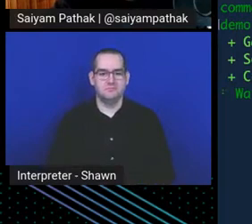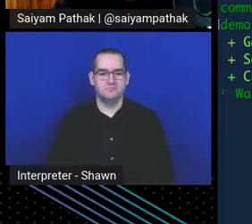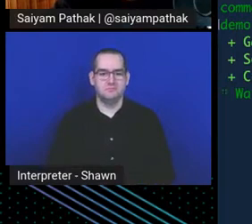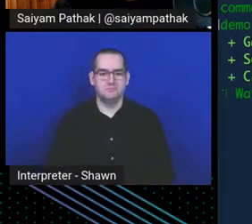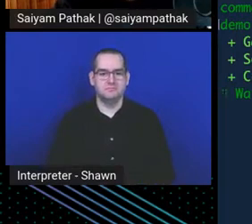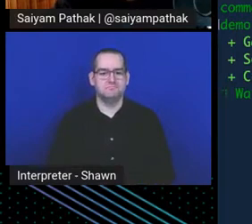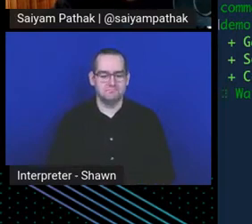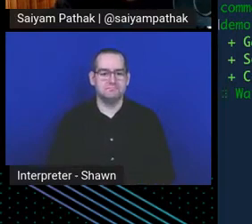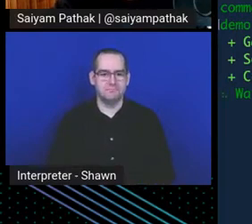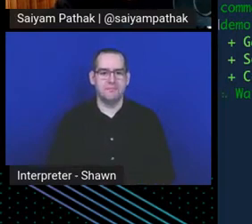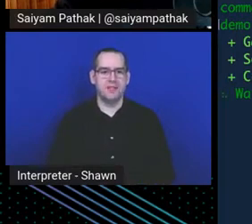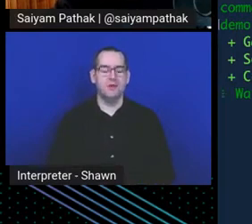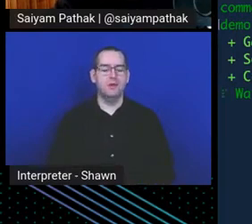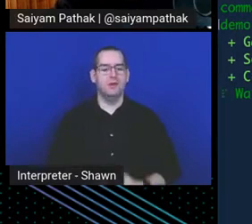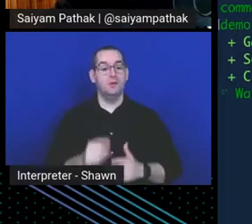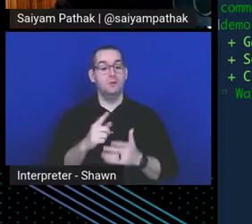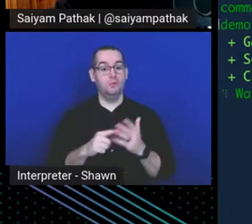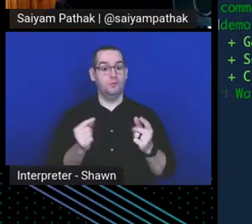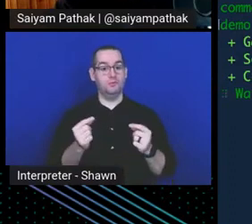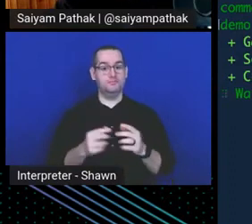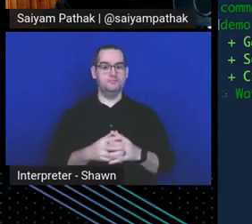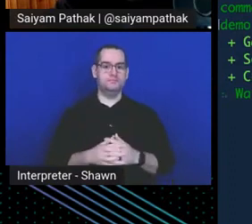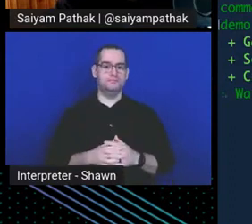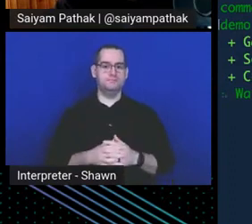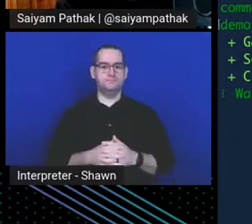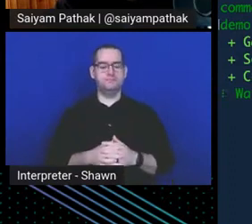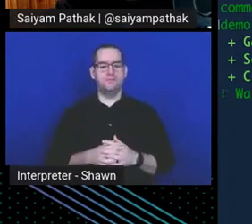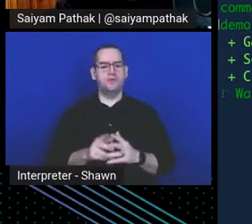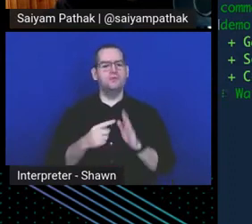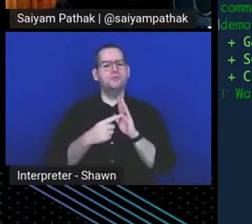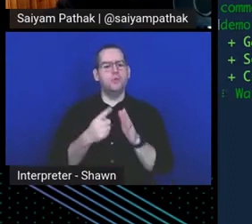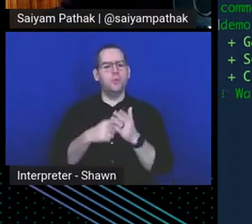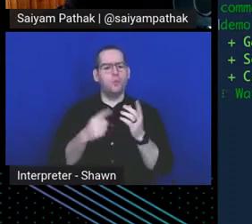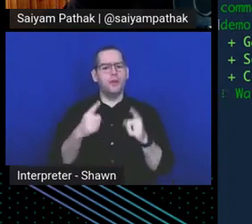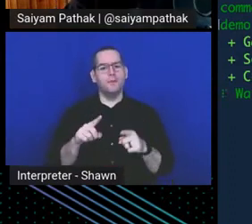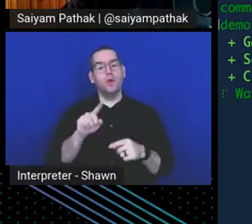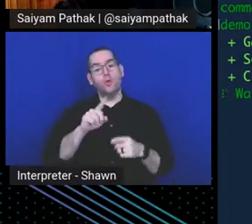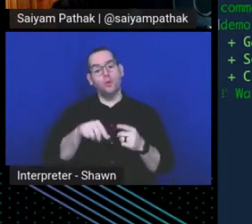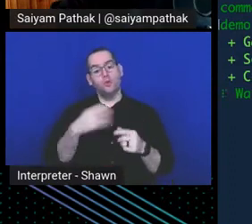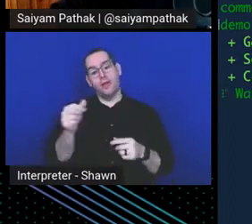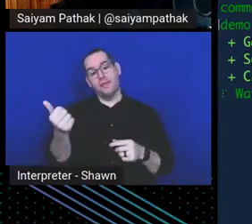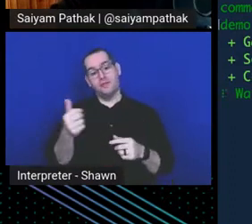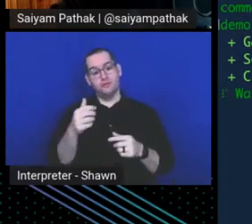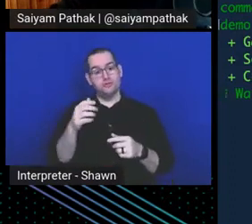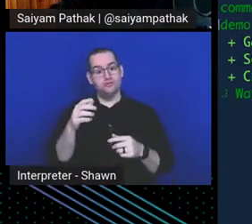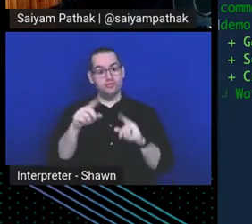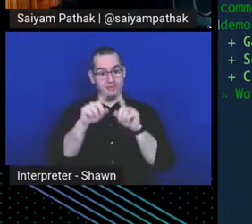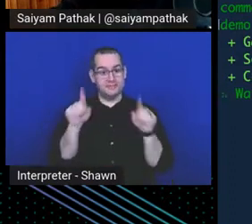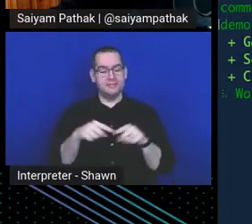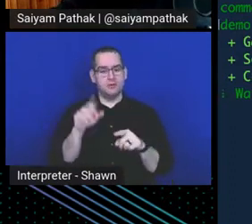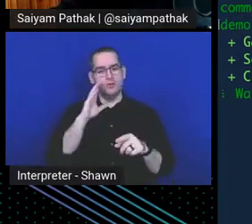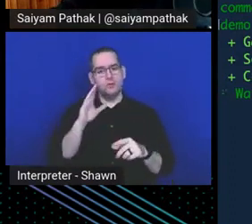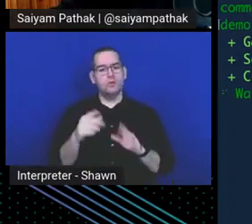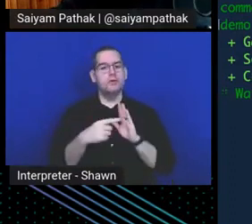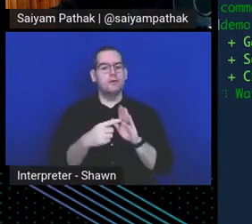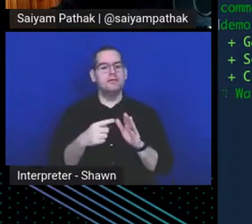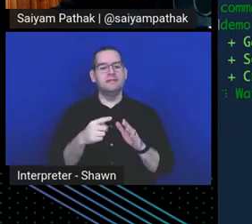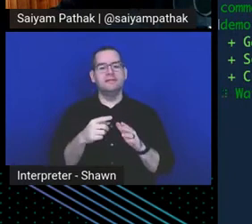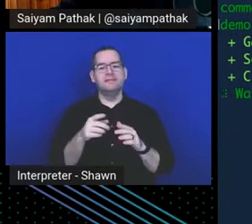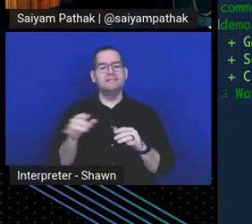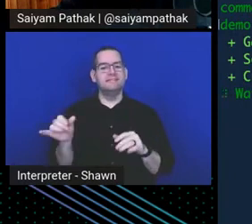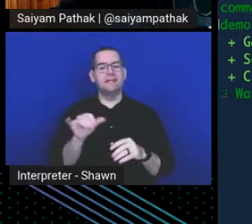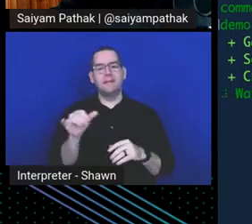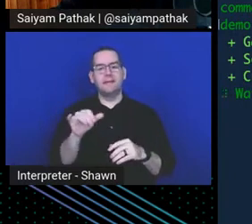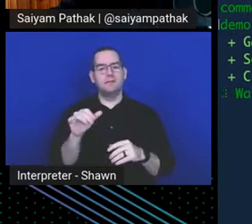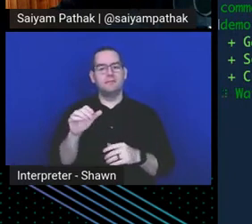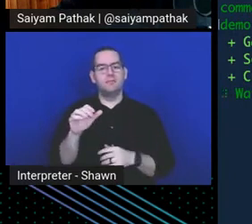Yeah, so what we'll do is, to show you what is happening, we'll go to other screen and we'll export the same